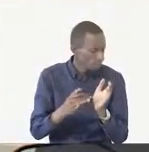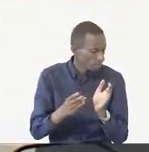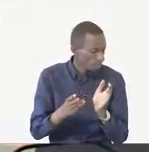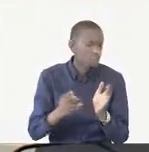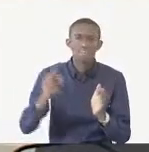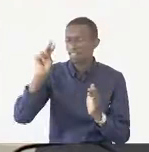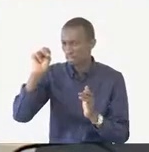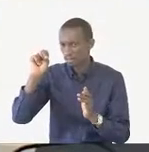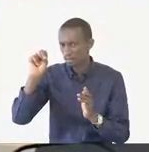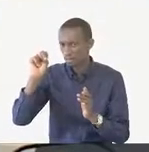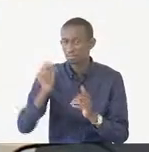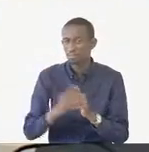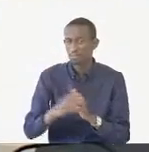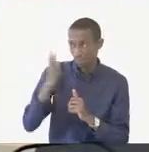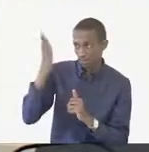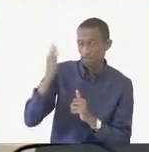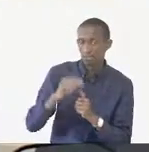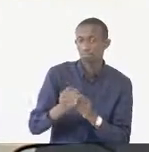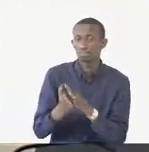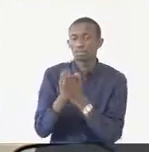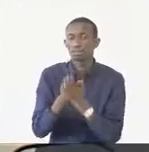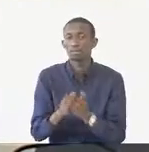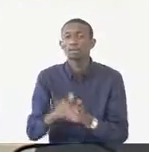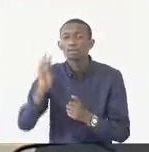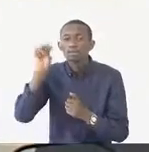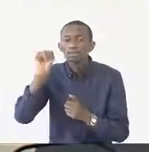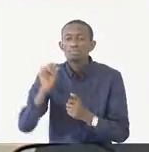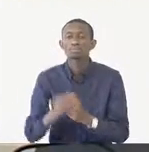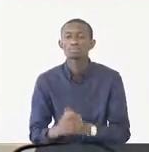M, this is going to be